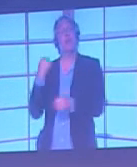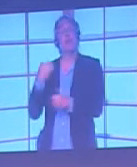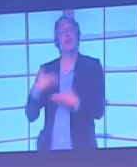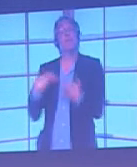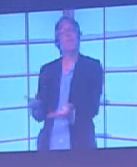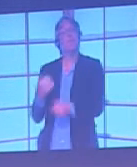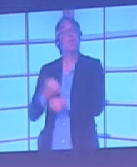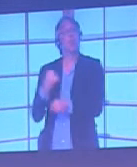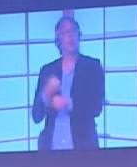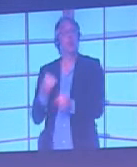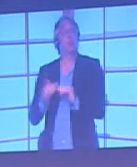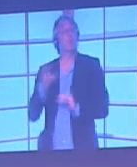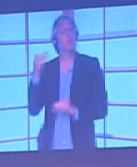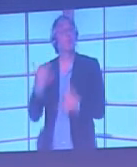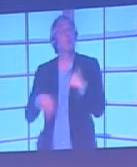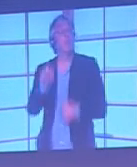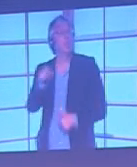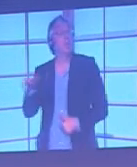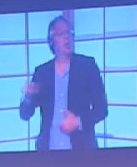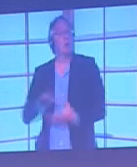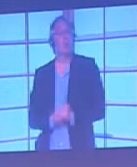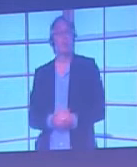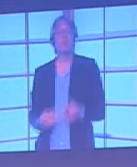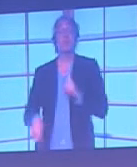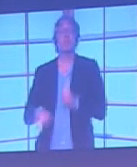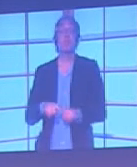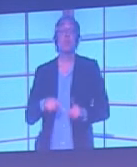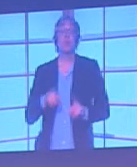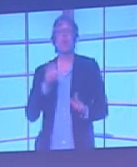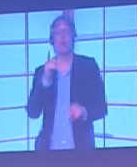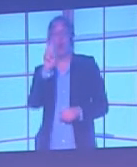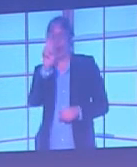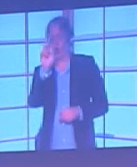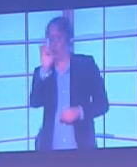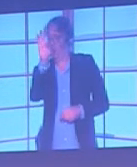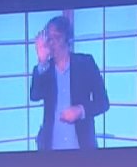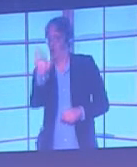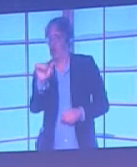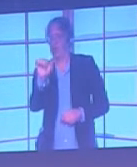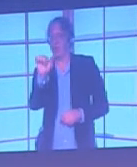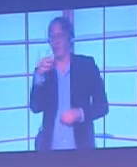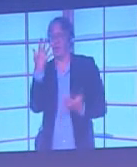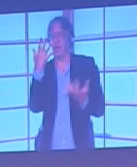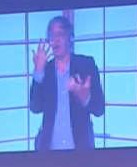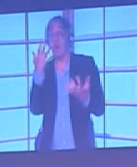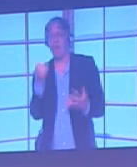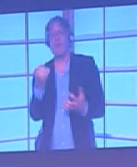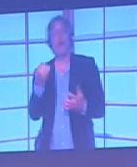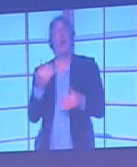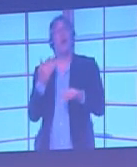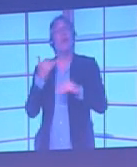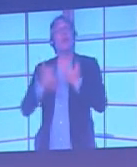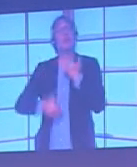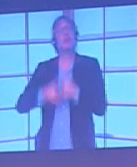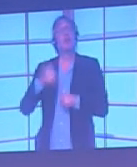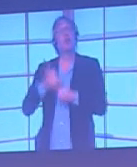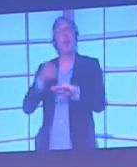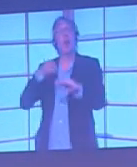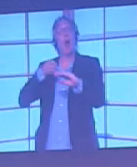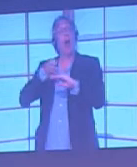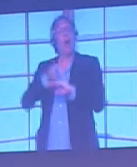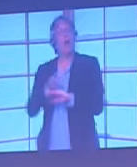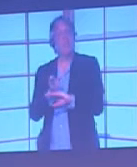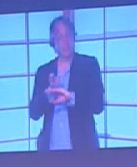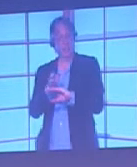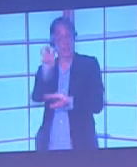the groundbreaking new UEFA club licensing criterion, which will see disability access officers appointed at each club.